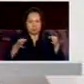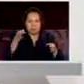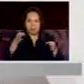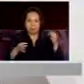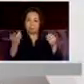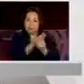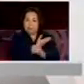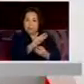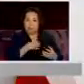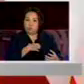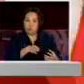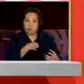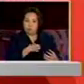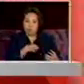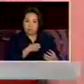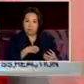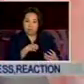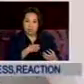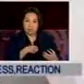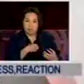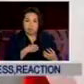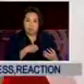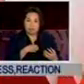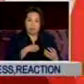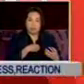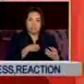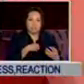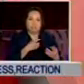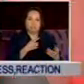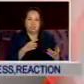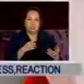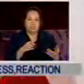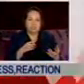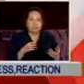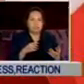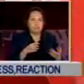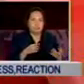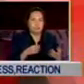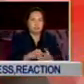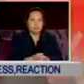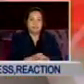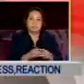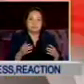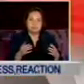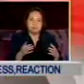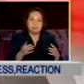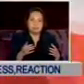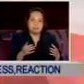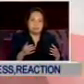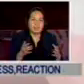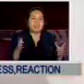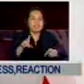Better for an indictment to be short but substantial than one that is long in allegations but short in